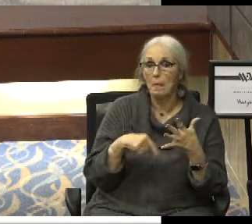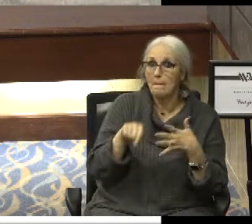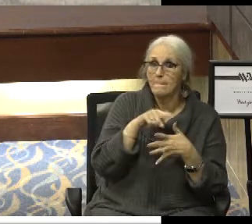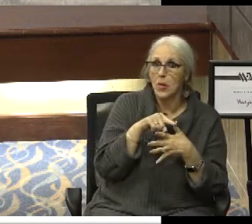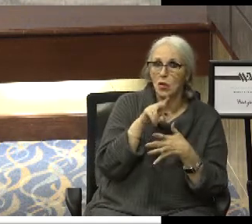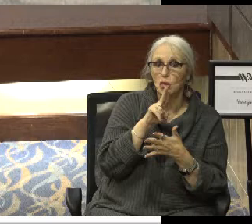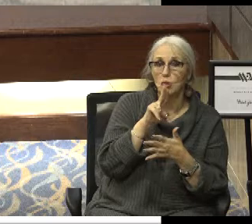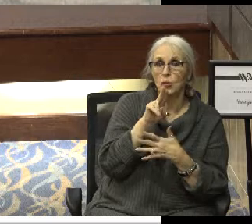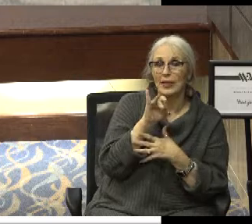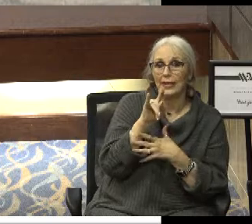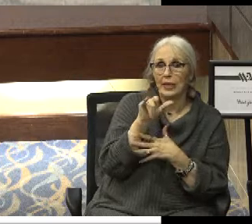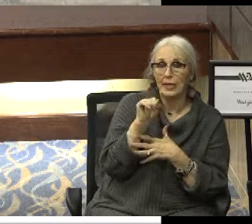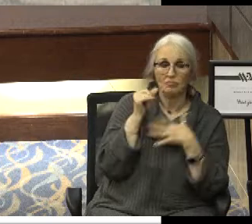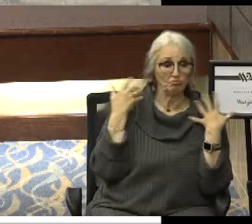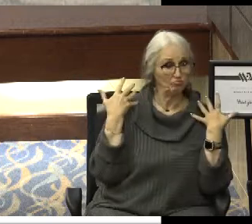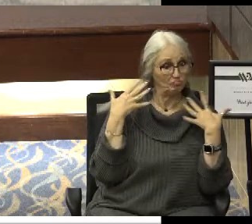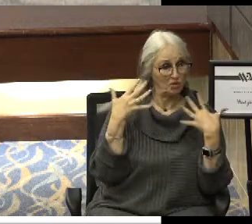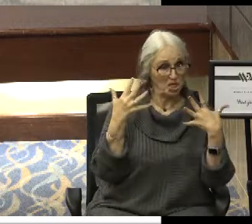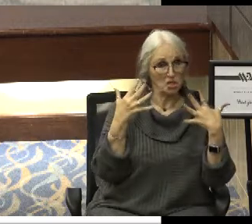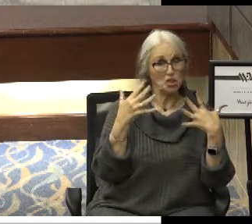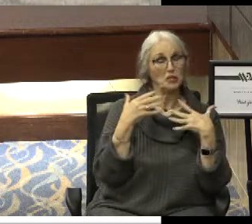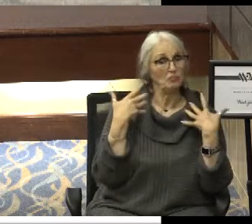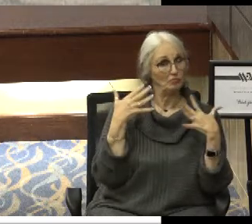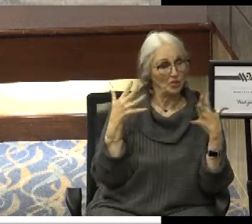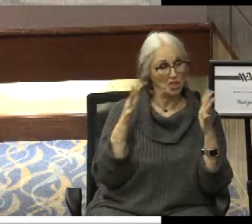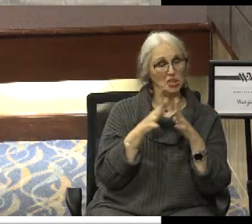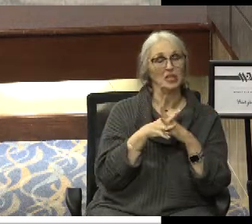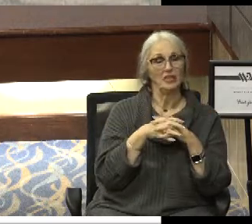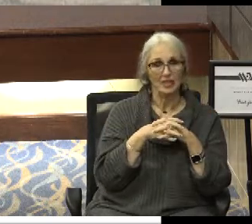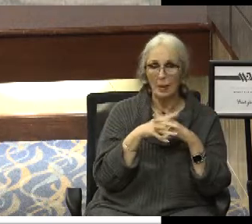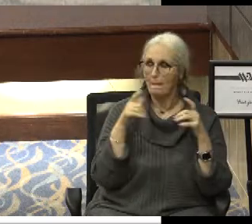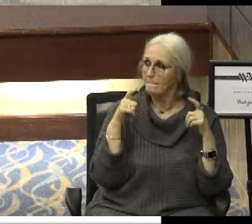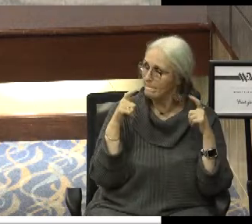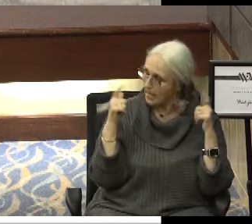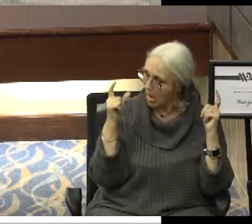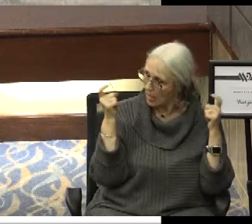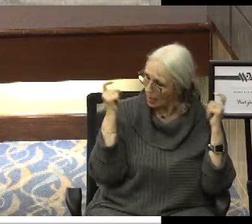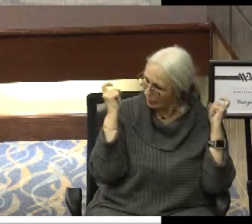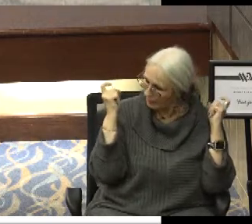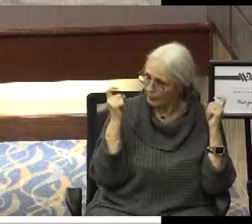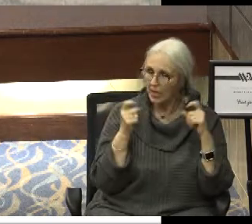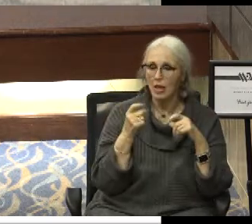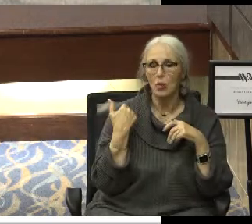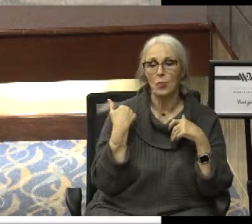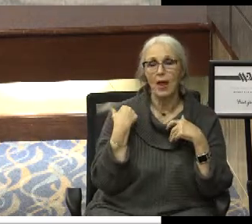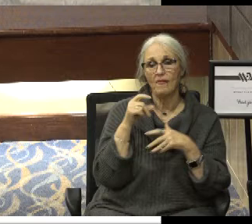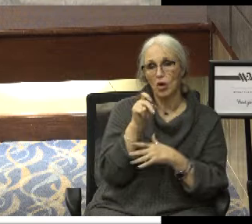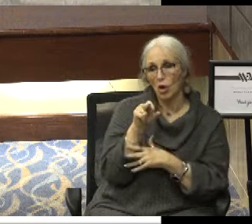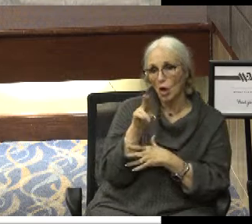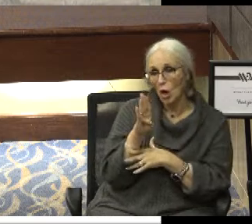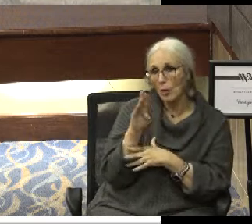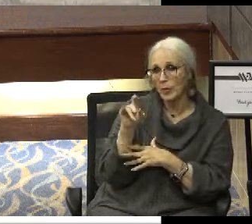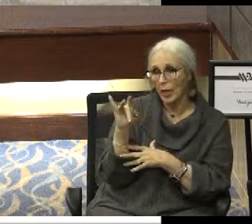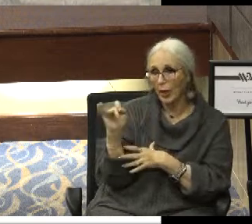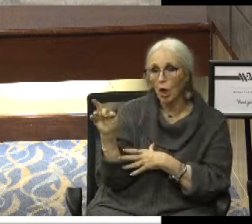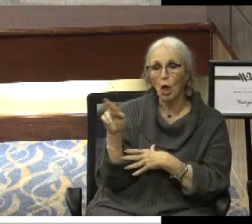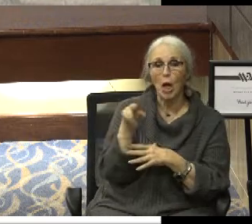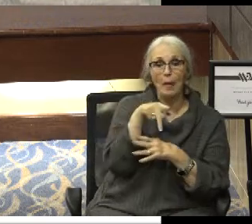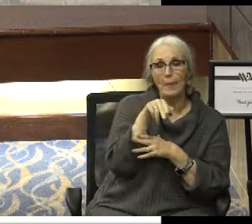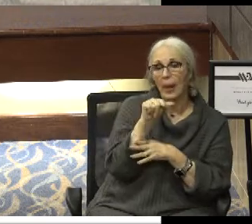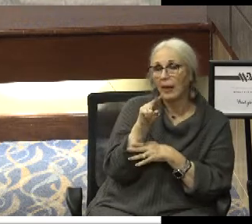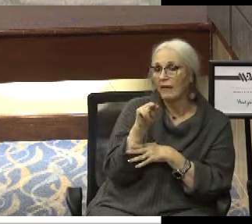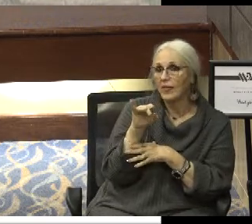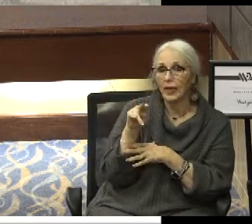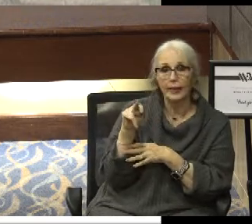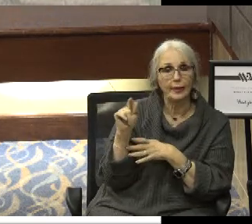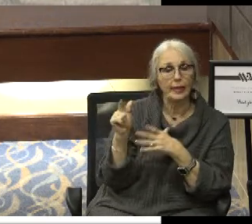complete. That's a big undertaking and it's a big accomplishment. We've got curb gutter paving commencing as soon